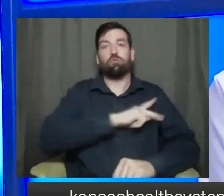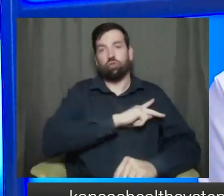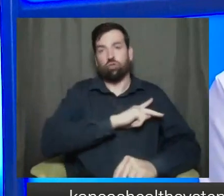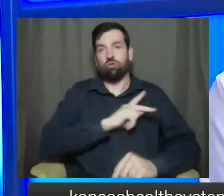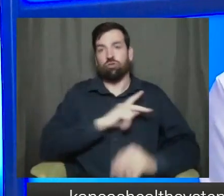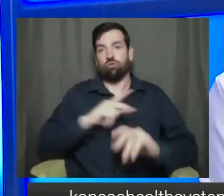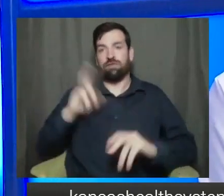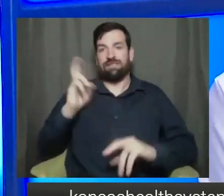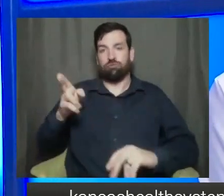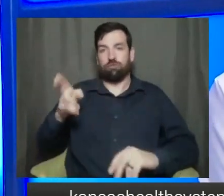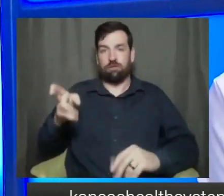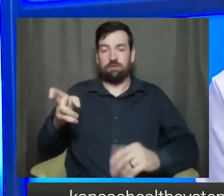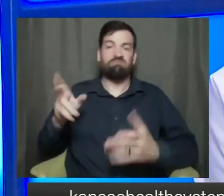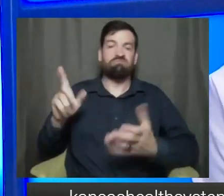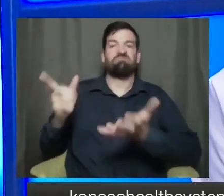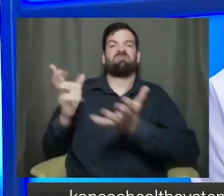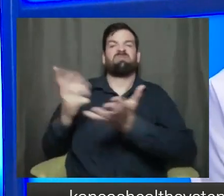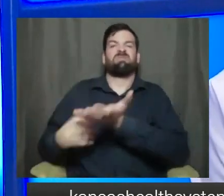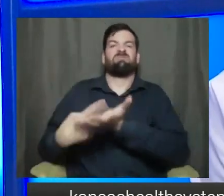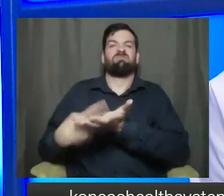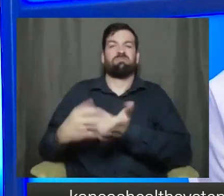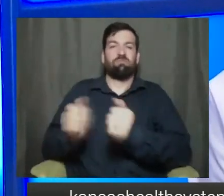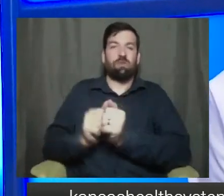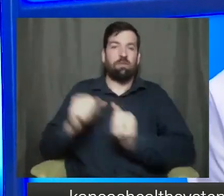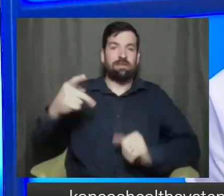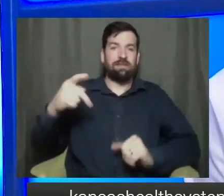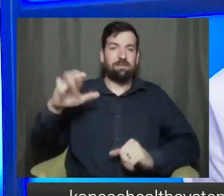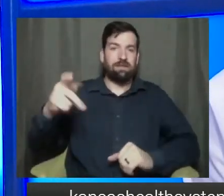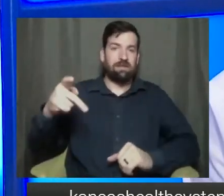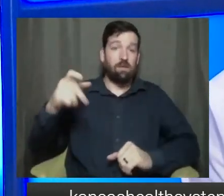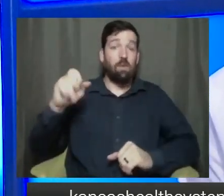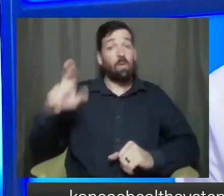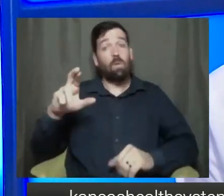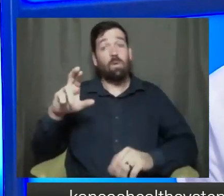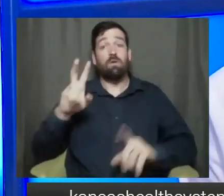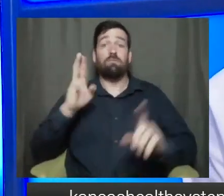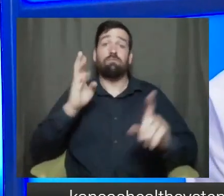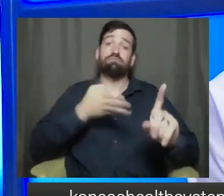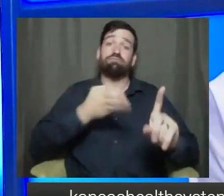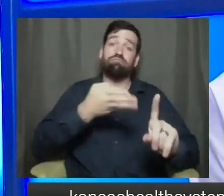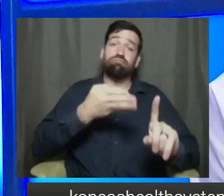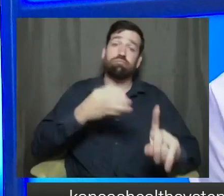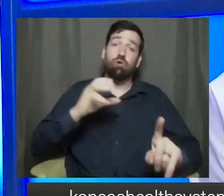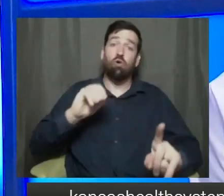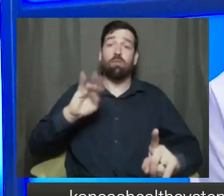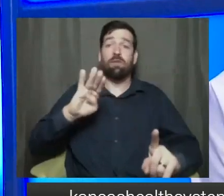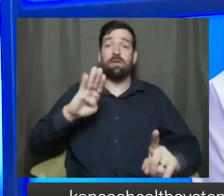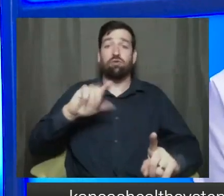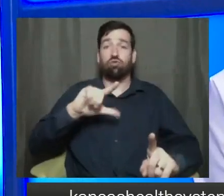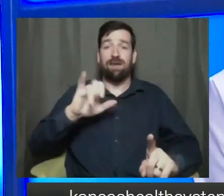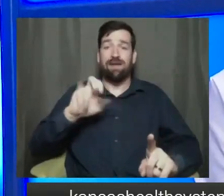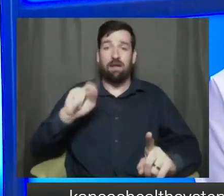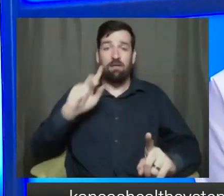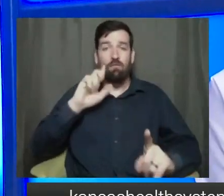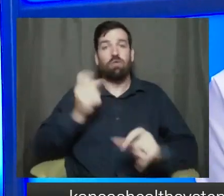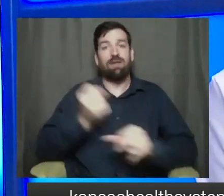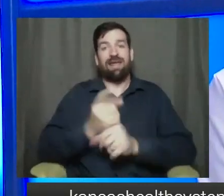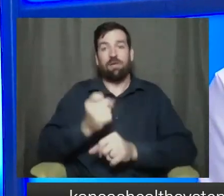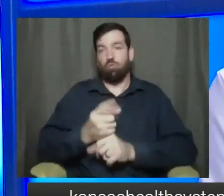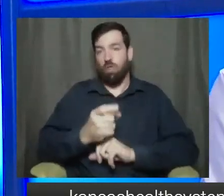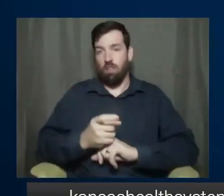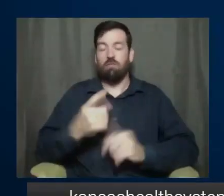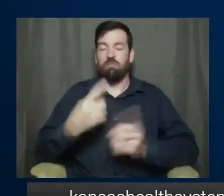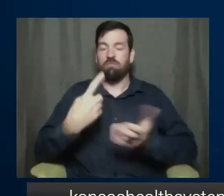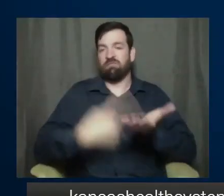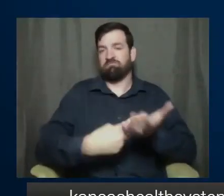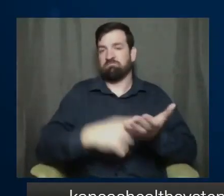to your primary doctor about, or if you see an OBGYN regularly for your annual exams, that person can also speak to those.